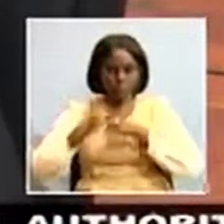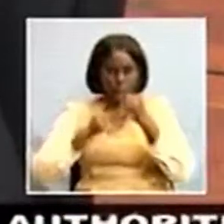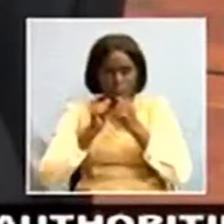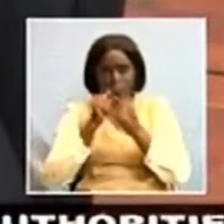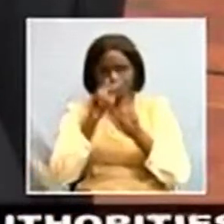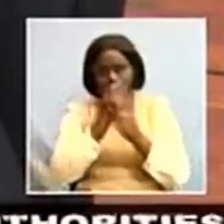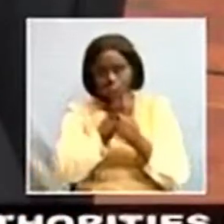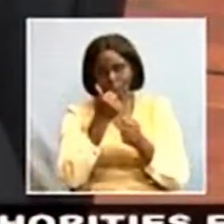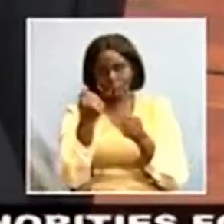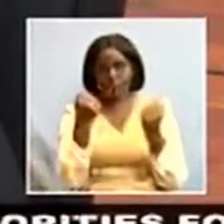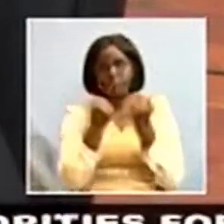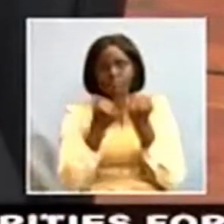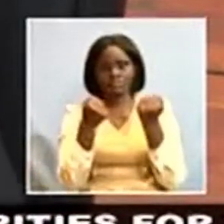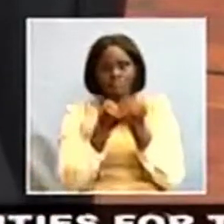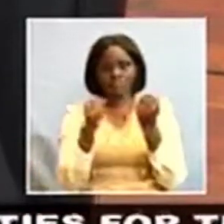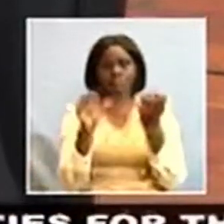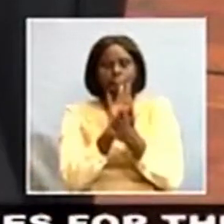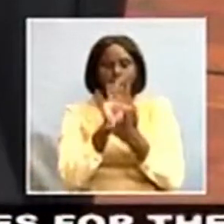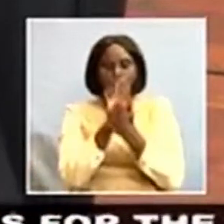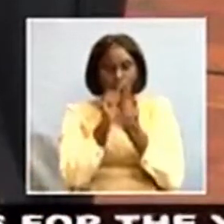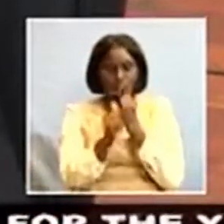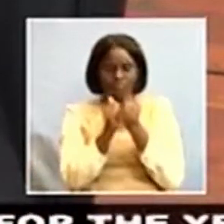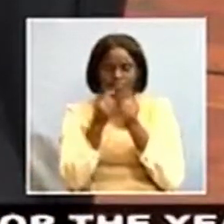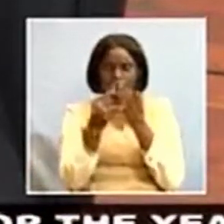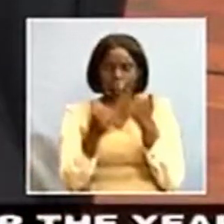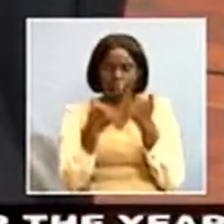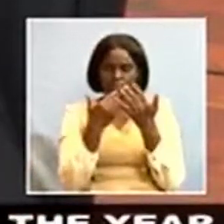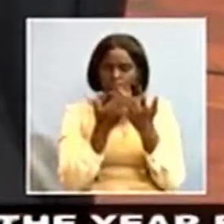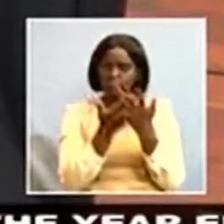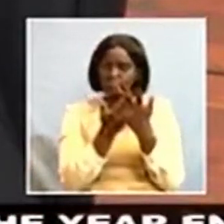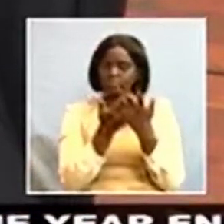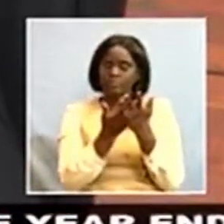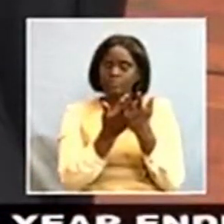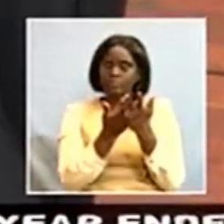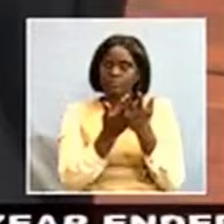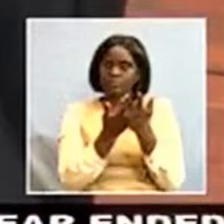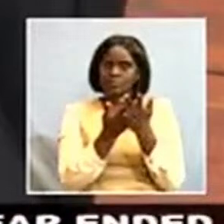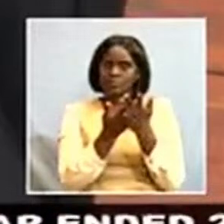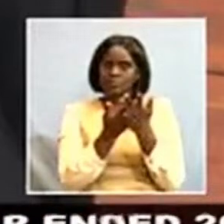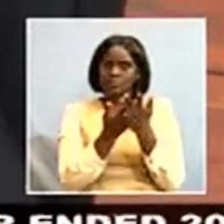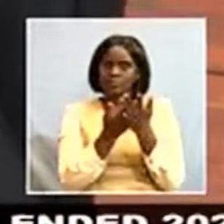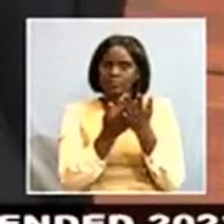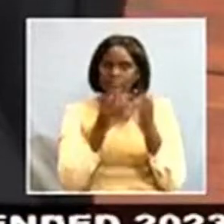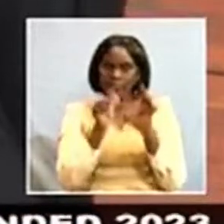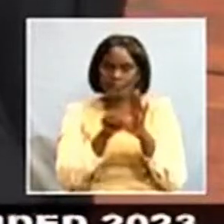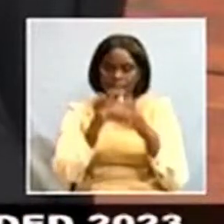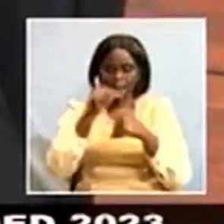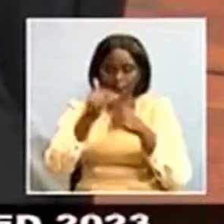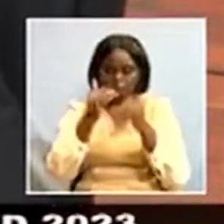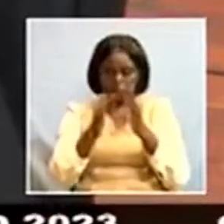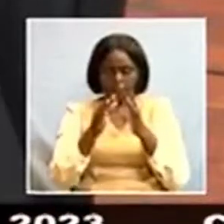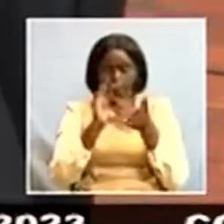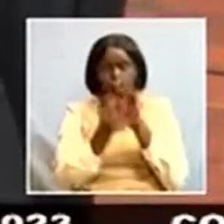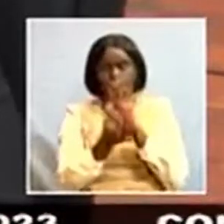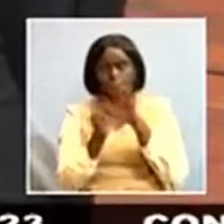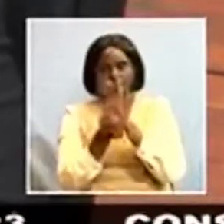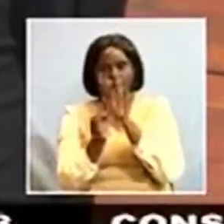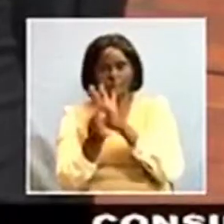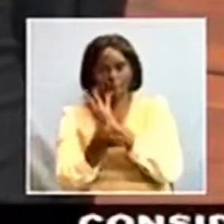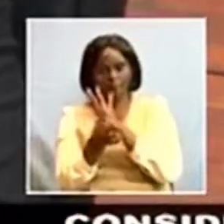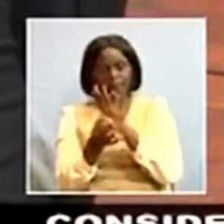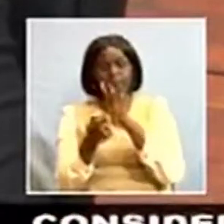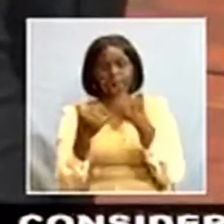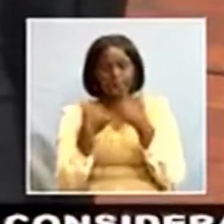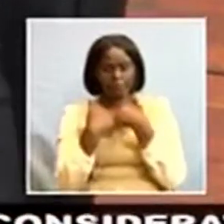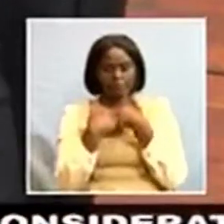the supporting documents, which are on the box file. We have